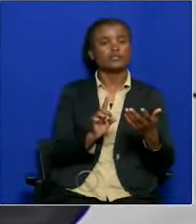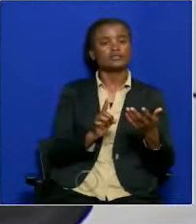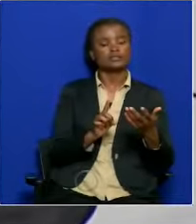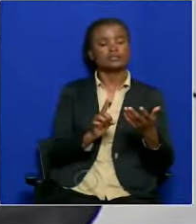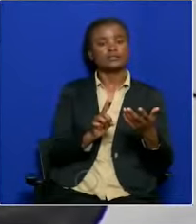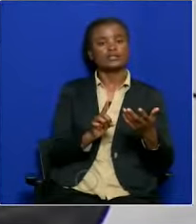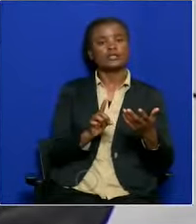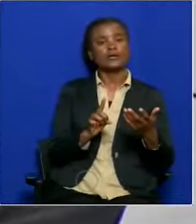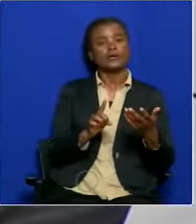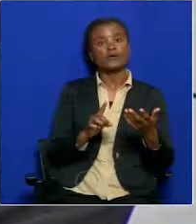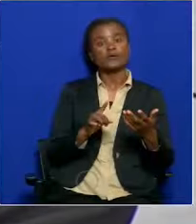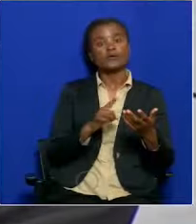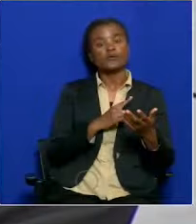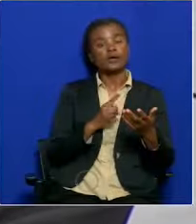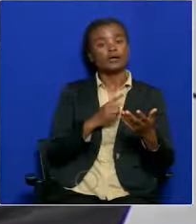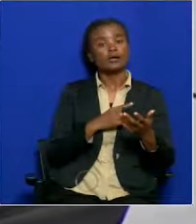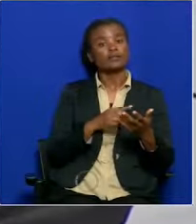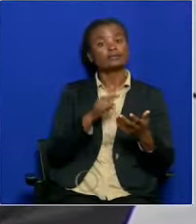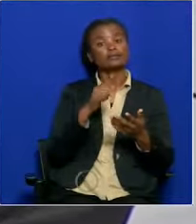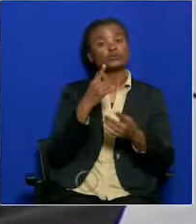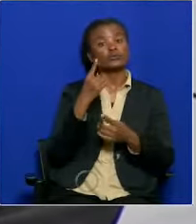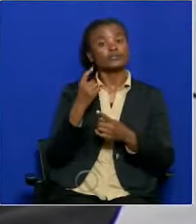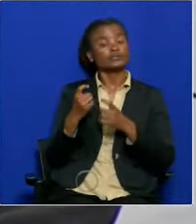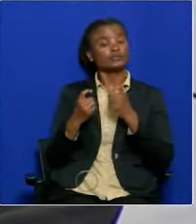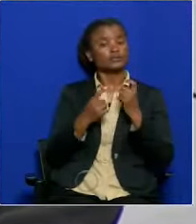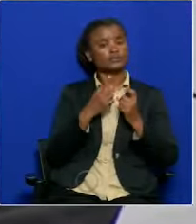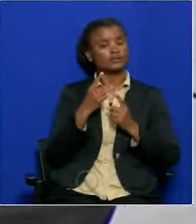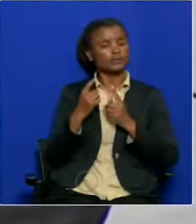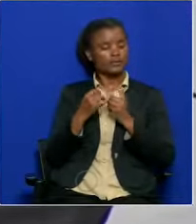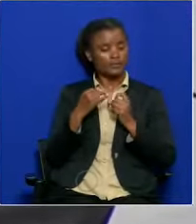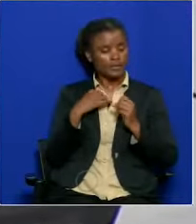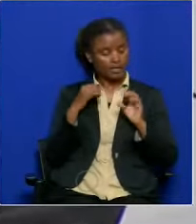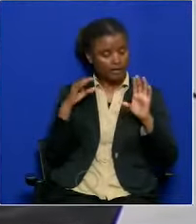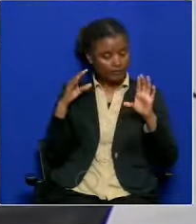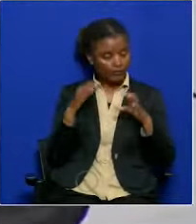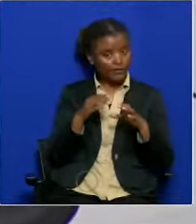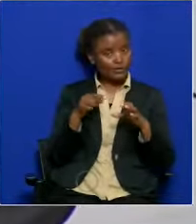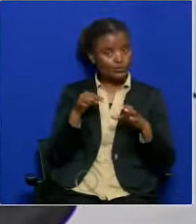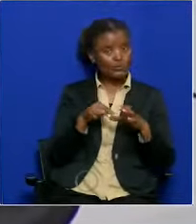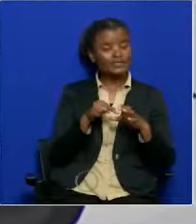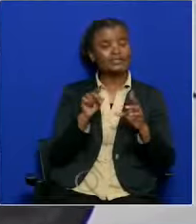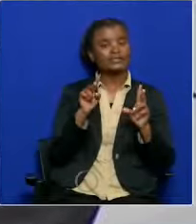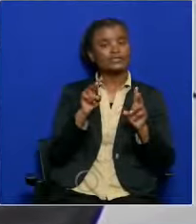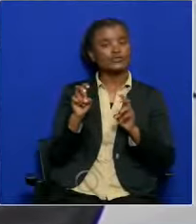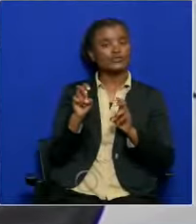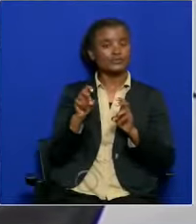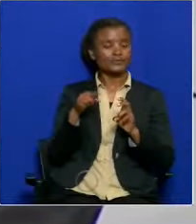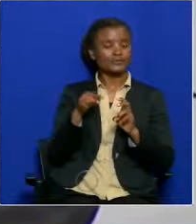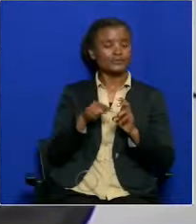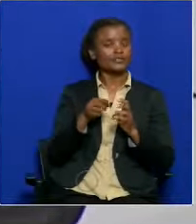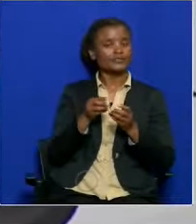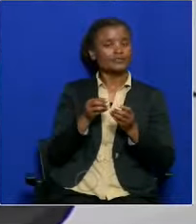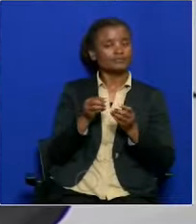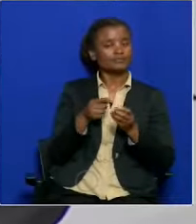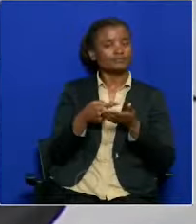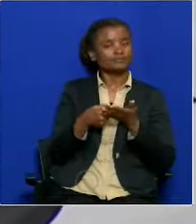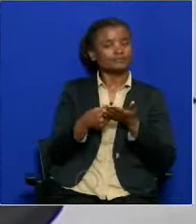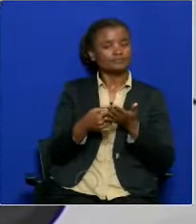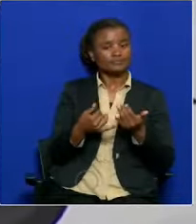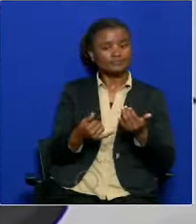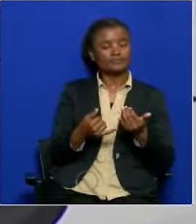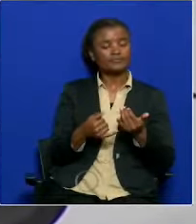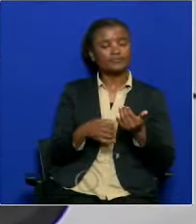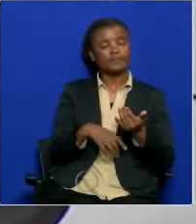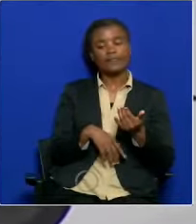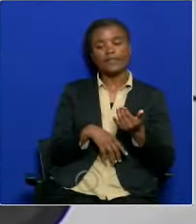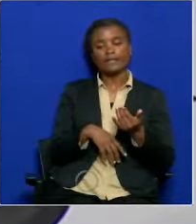and fast, these questions, I concentrate in what I'm dealing with. That is why I went direct to this. I apologize. my But I focus- take what